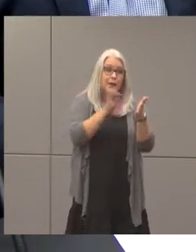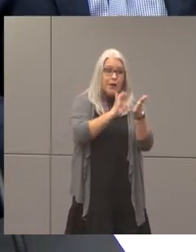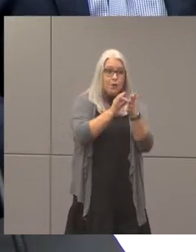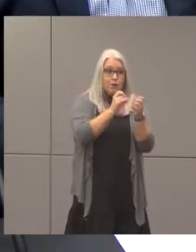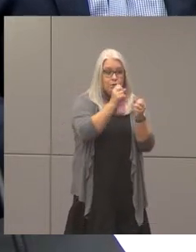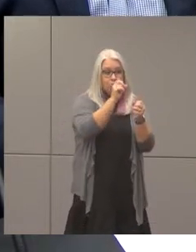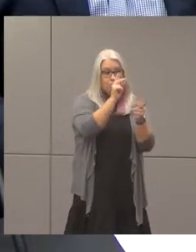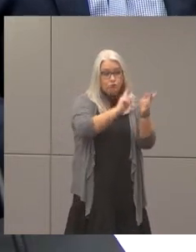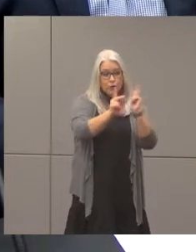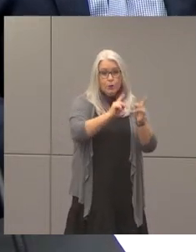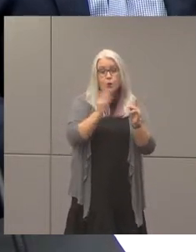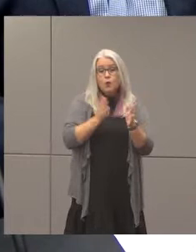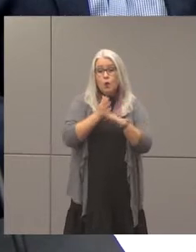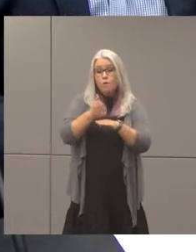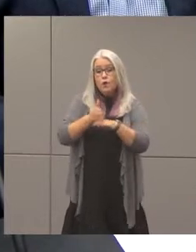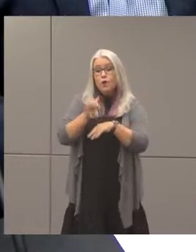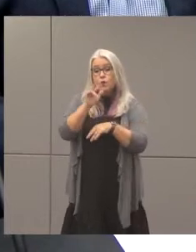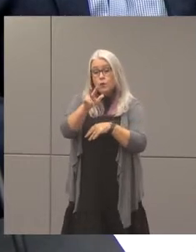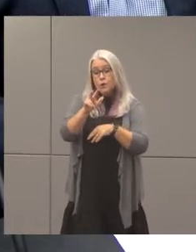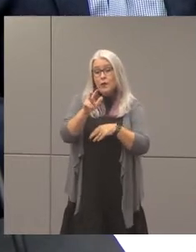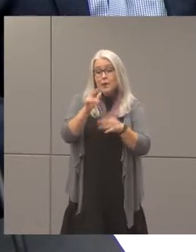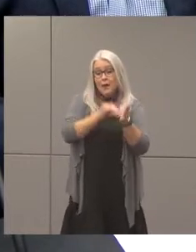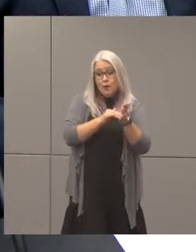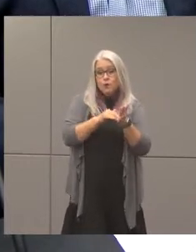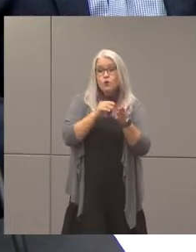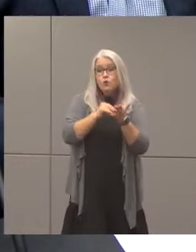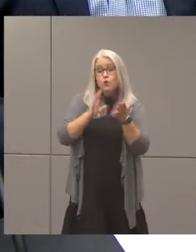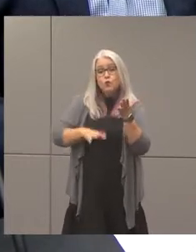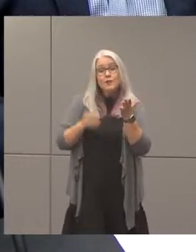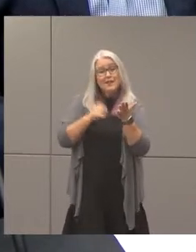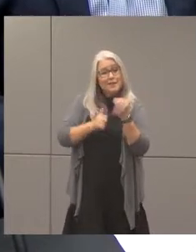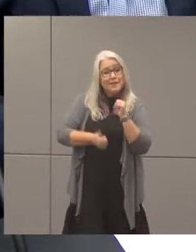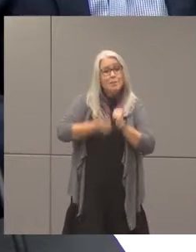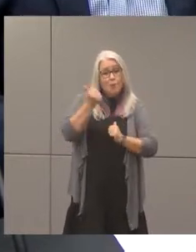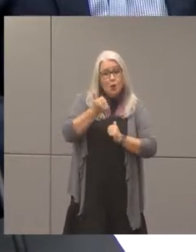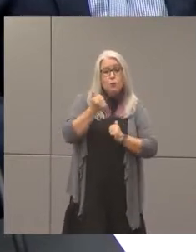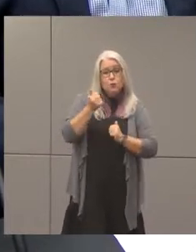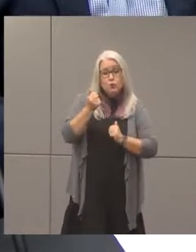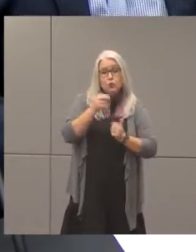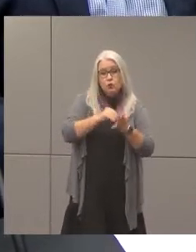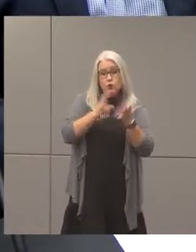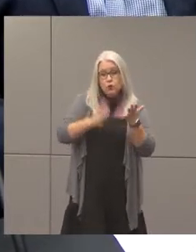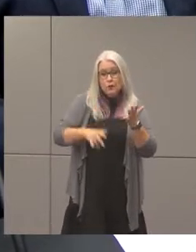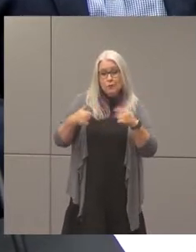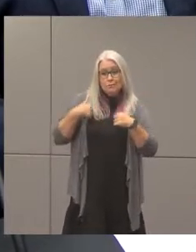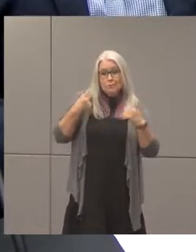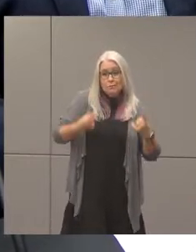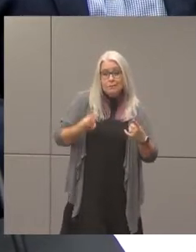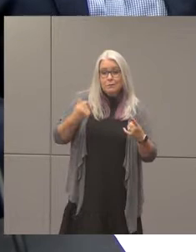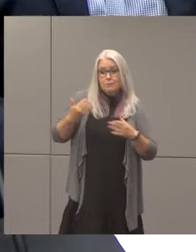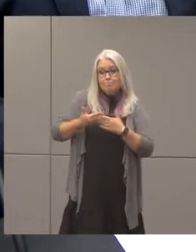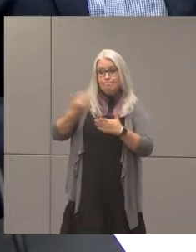over 3,000 students, 3,100 students. It's the most summer students we've had since the pandemic.